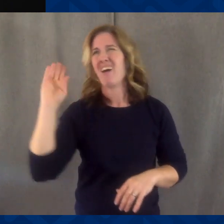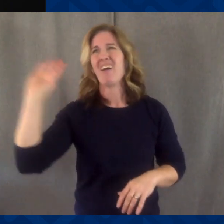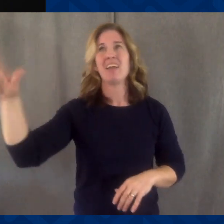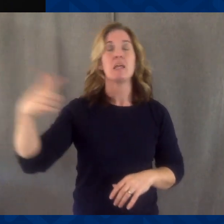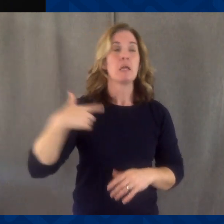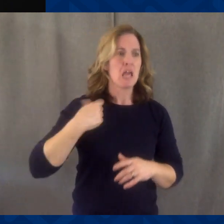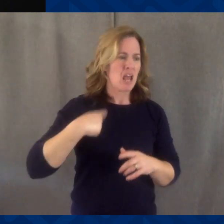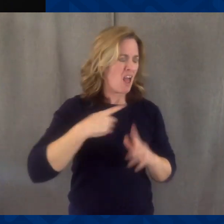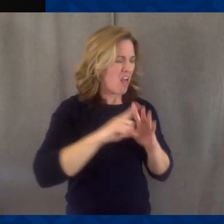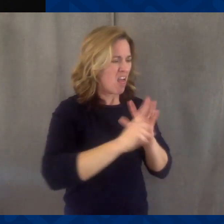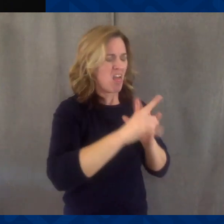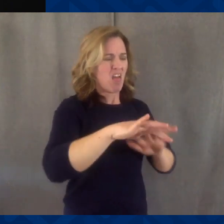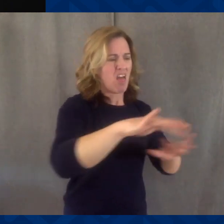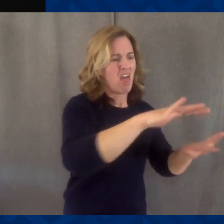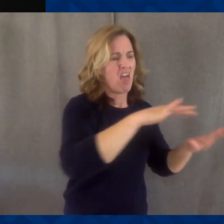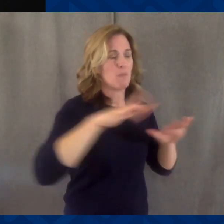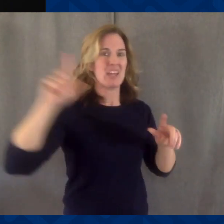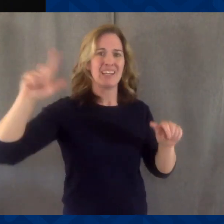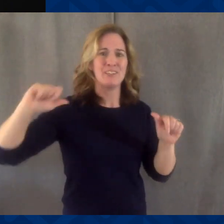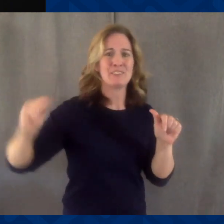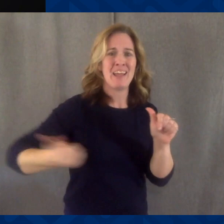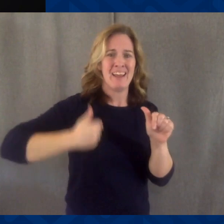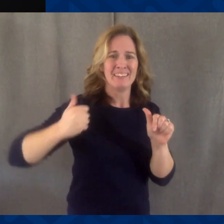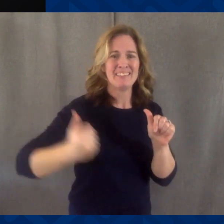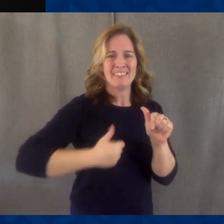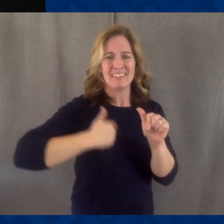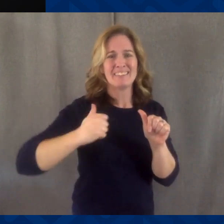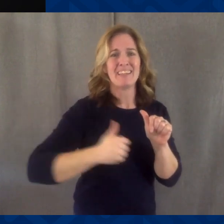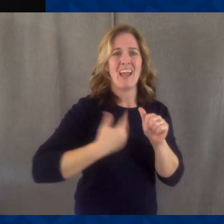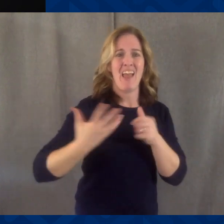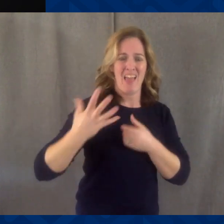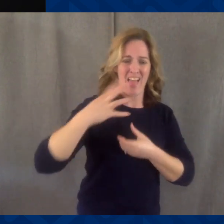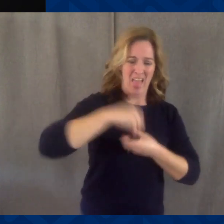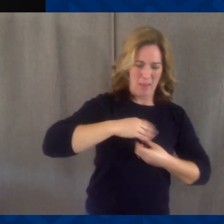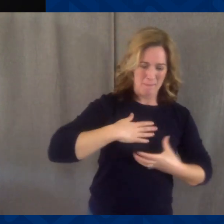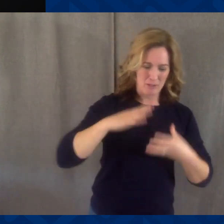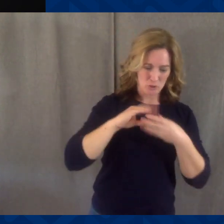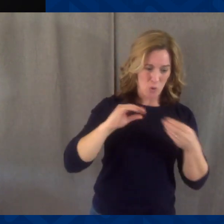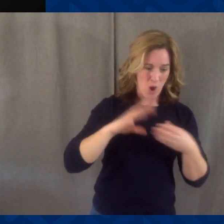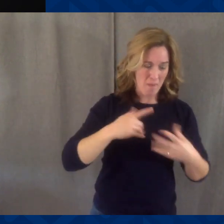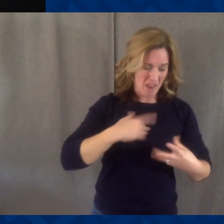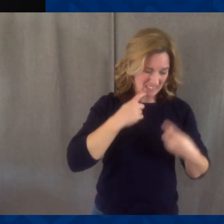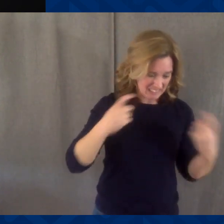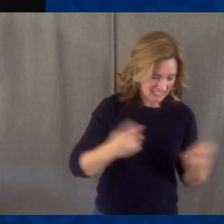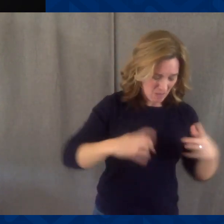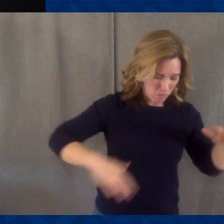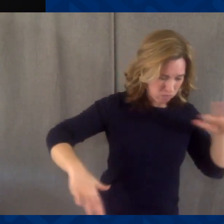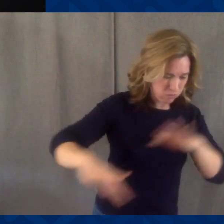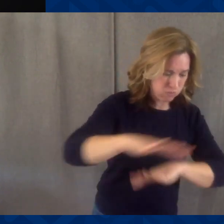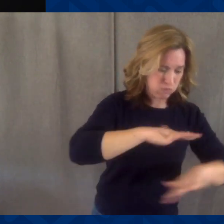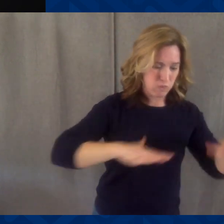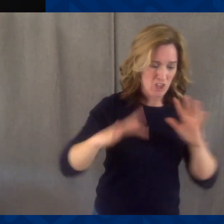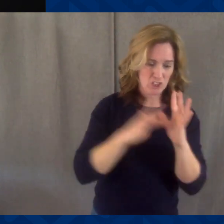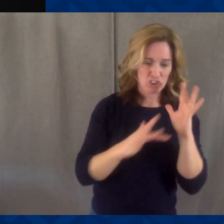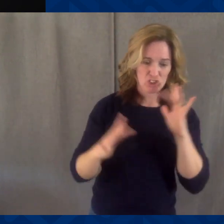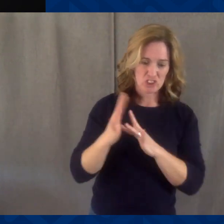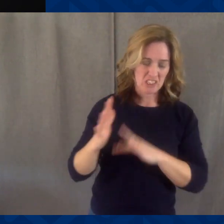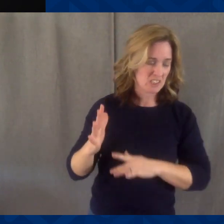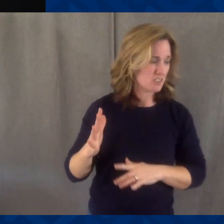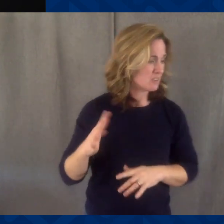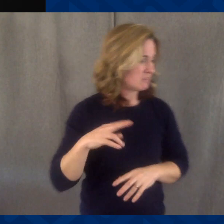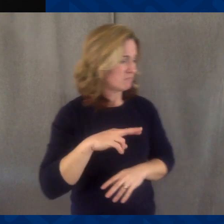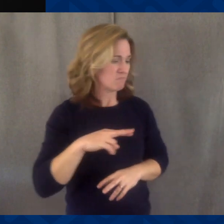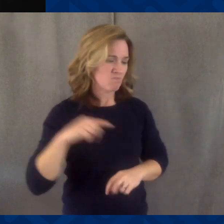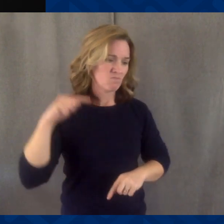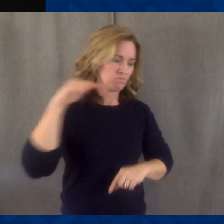my sin and my story, and he saved me, y'all. I did not find God. God wasn't lost. He came and he